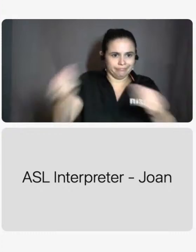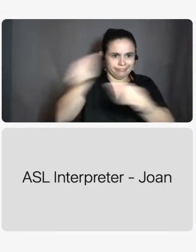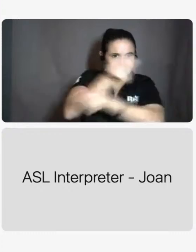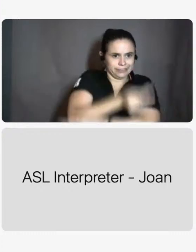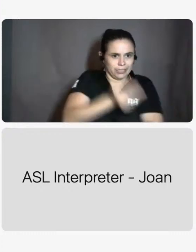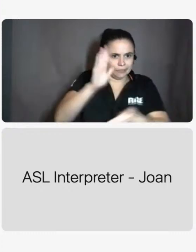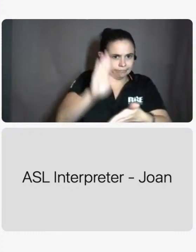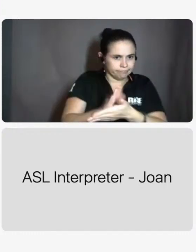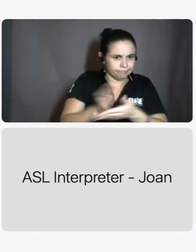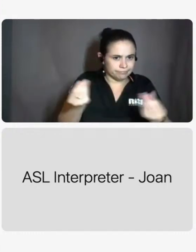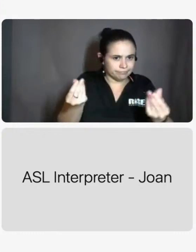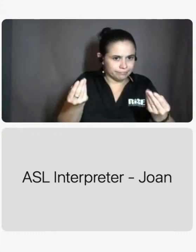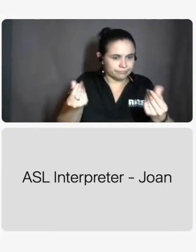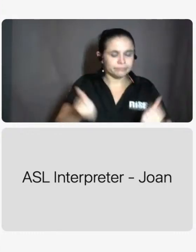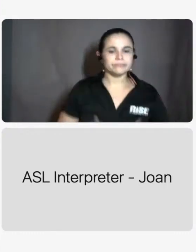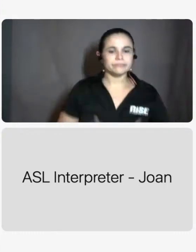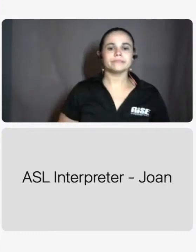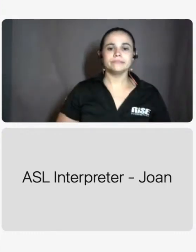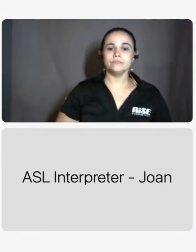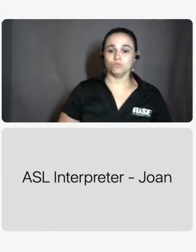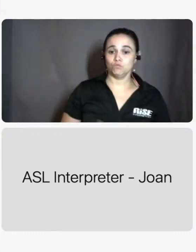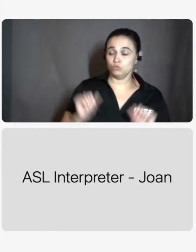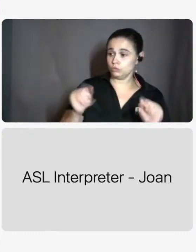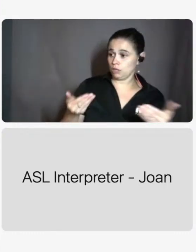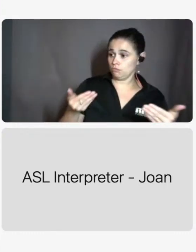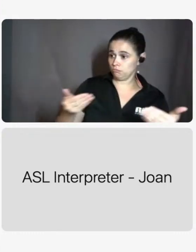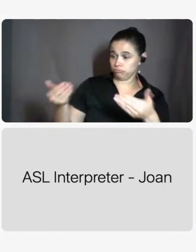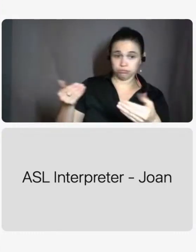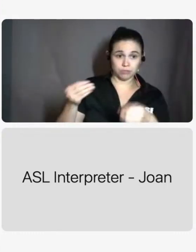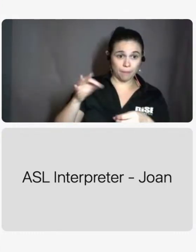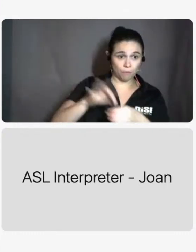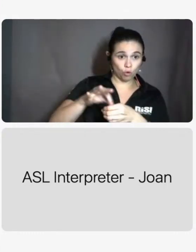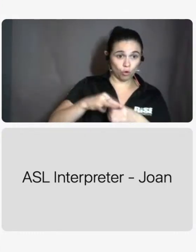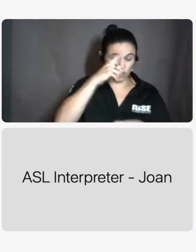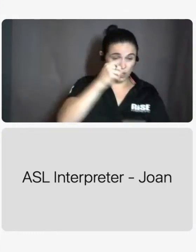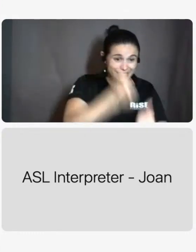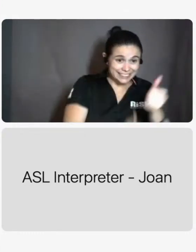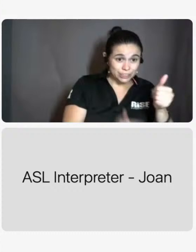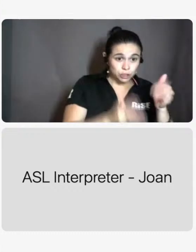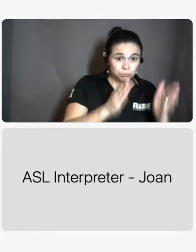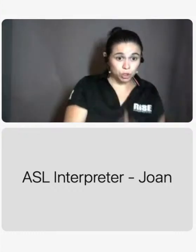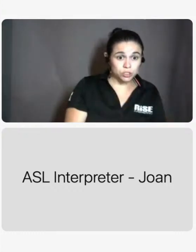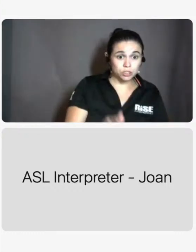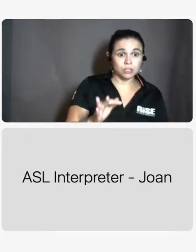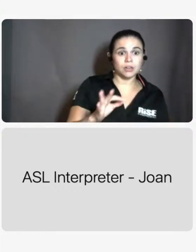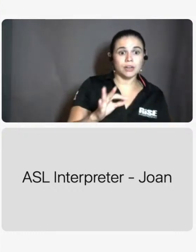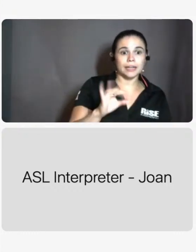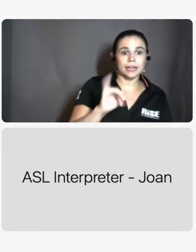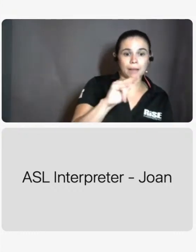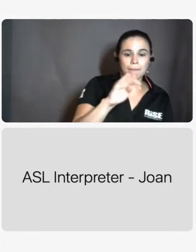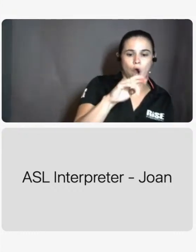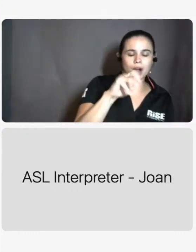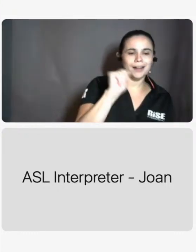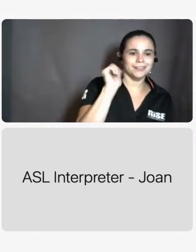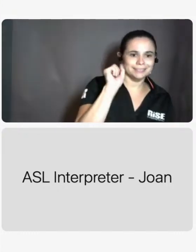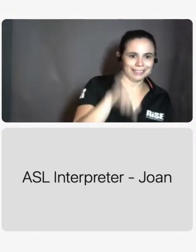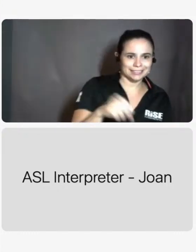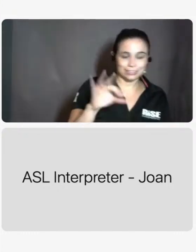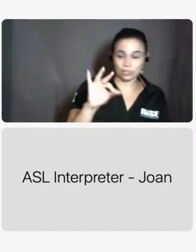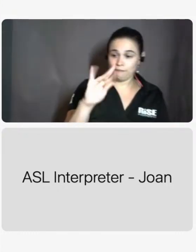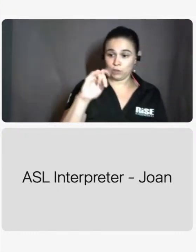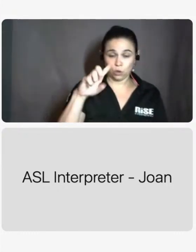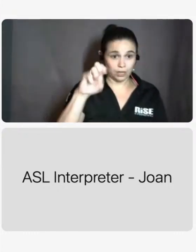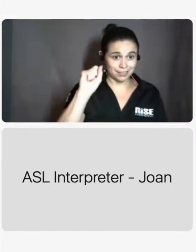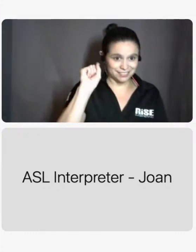Mr. Ibarra, Yes. Mr. Flores, Mrs. Sandoval, Yes. Mr. Fuentes,